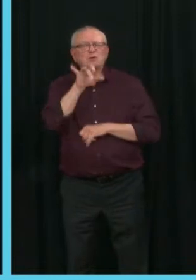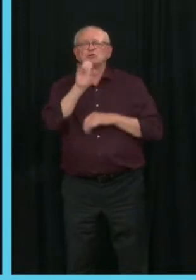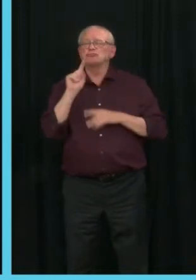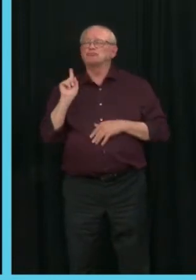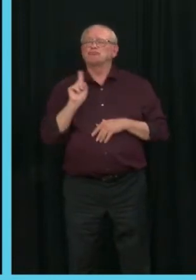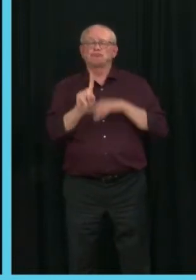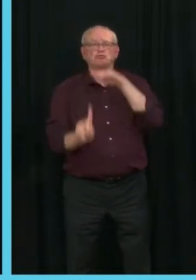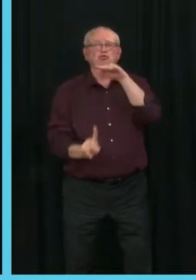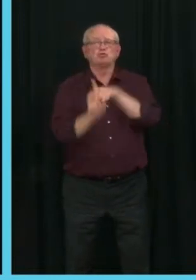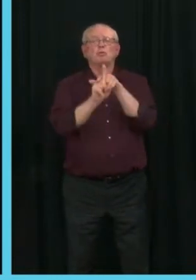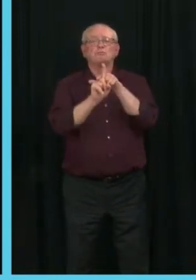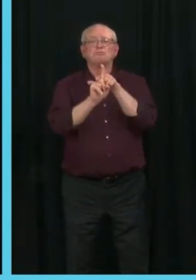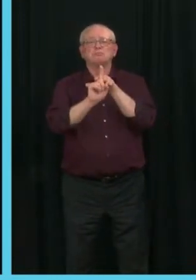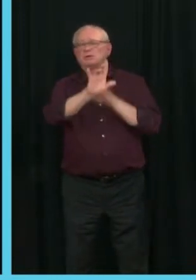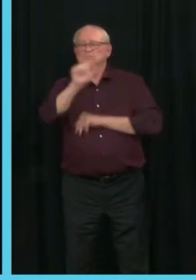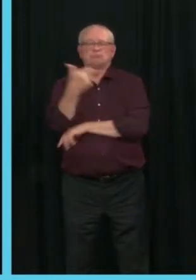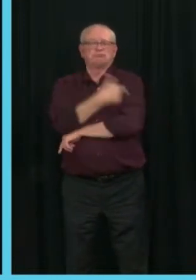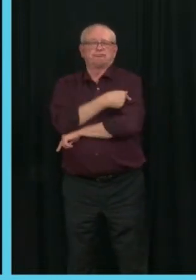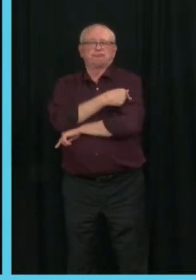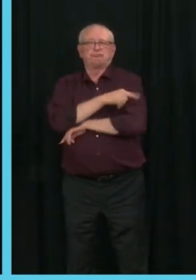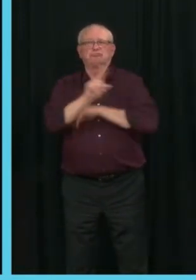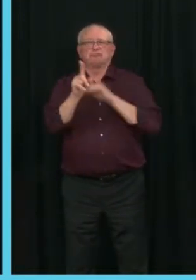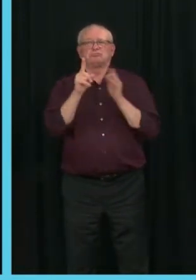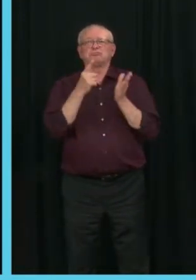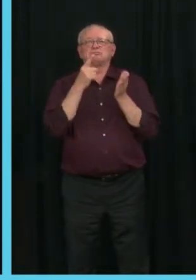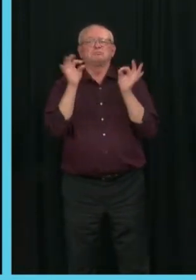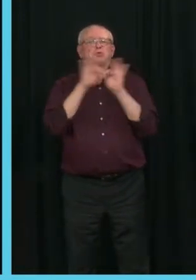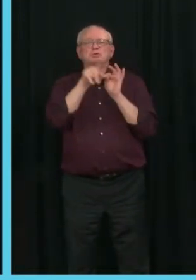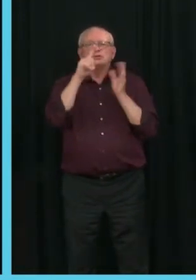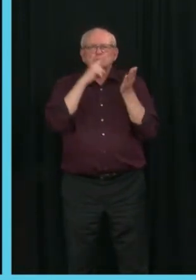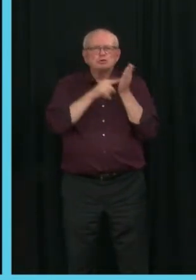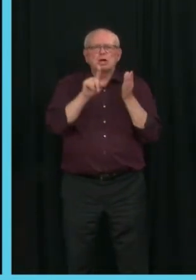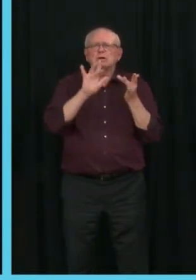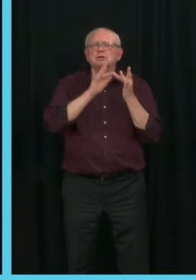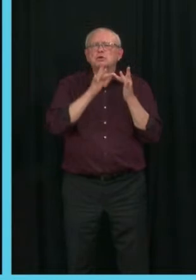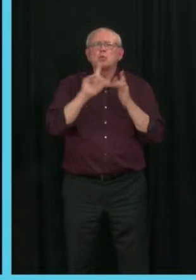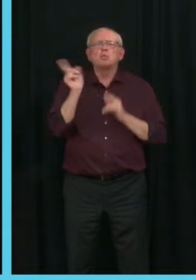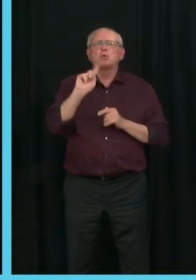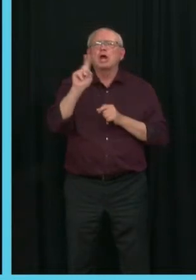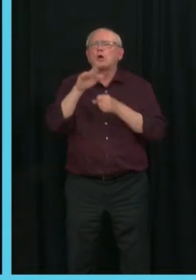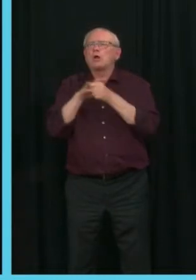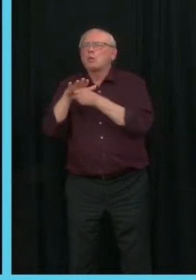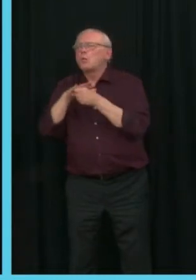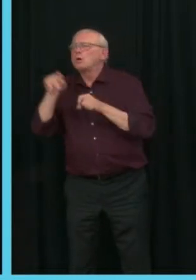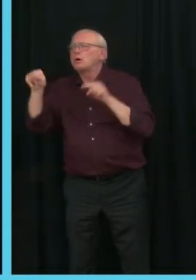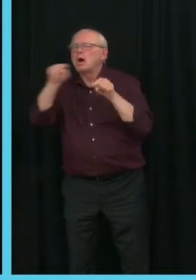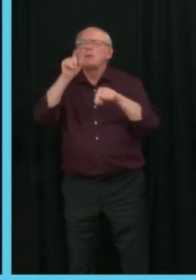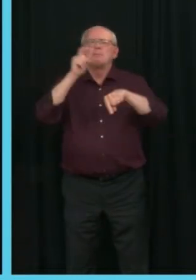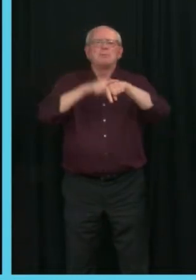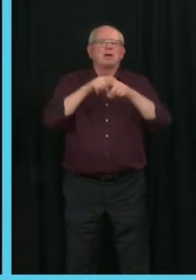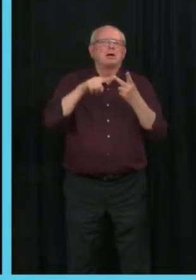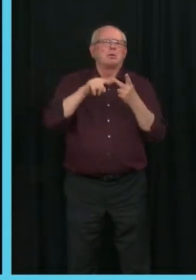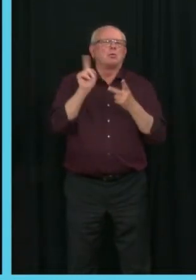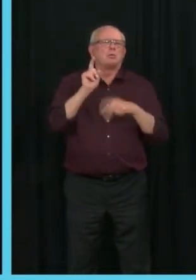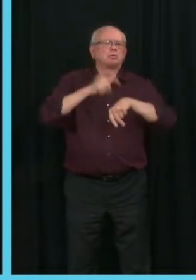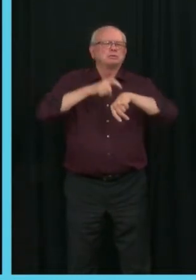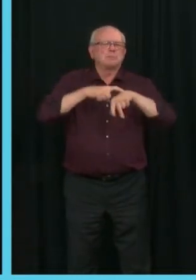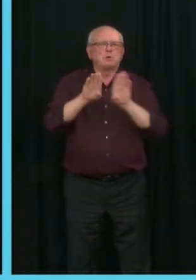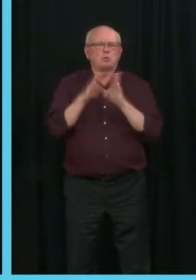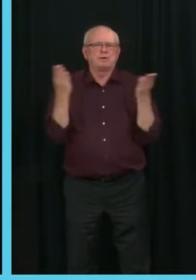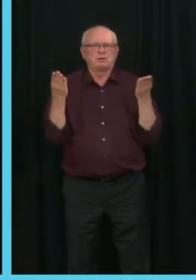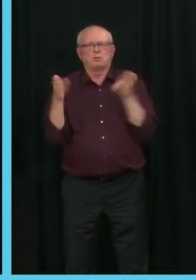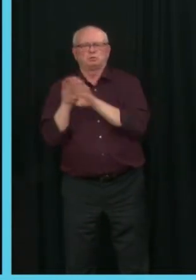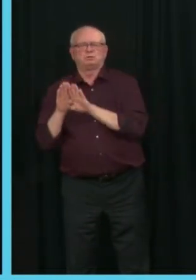opportunities online. Every dose matters. Throughout this pandemic, it has been the small things that have kept us safe.